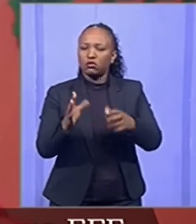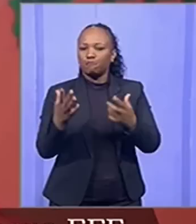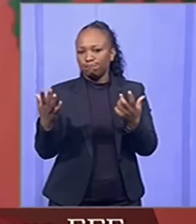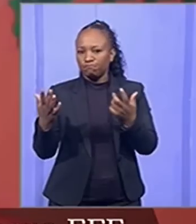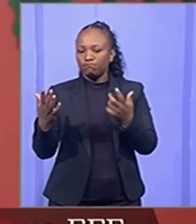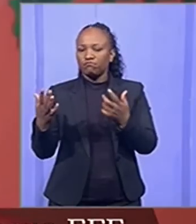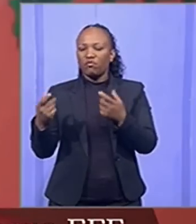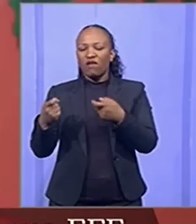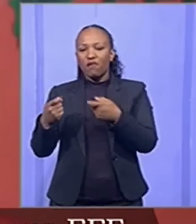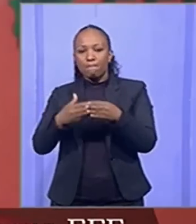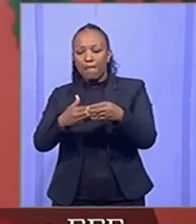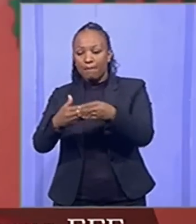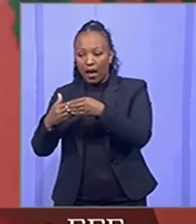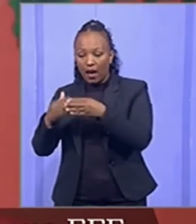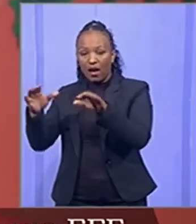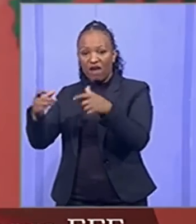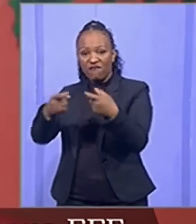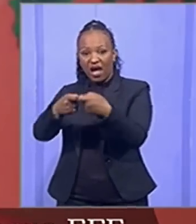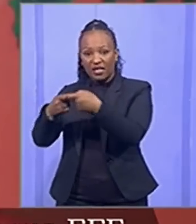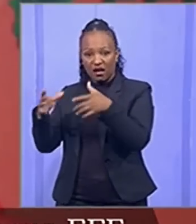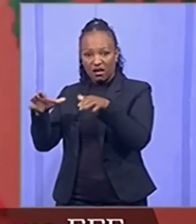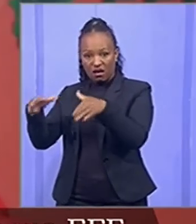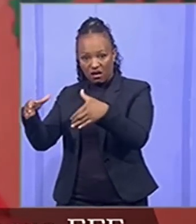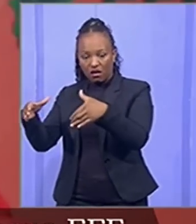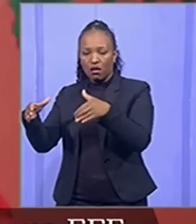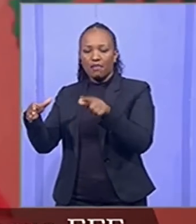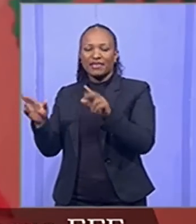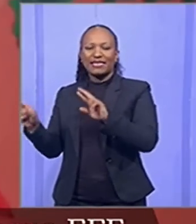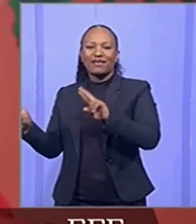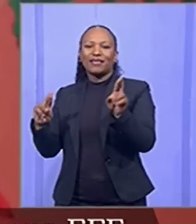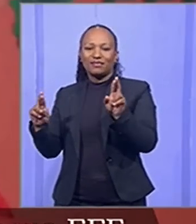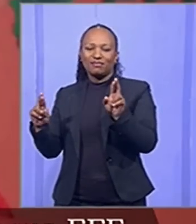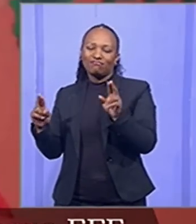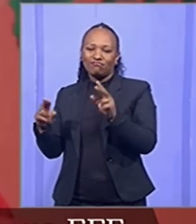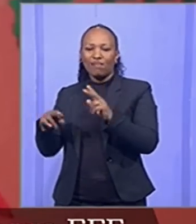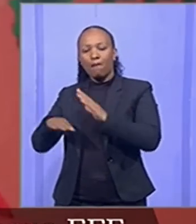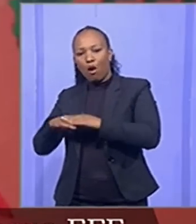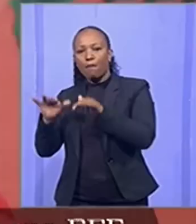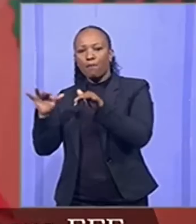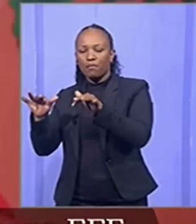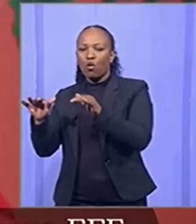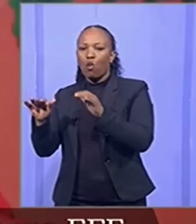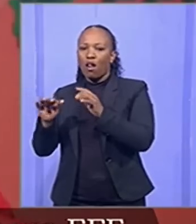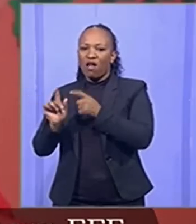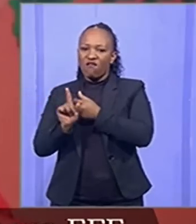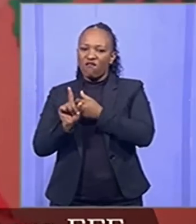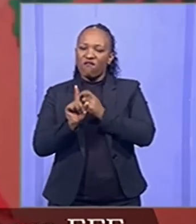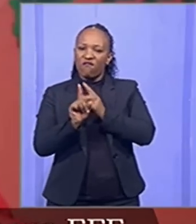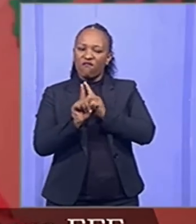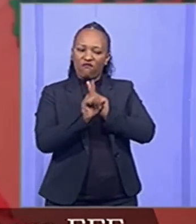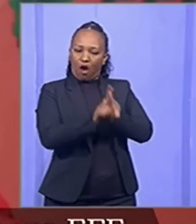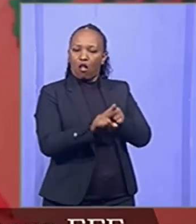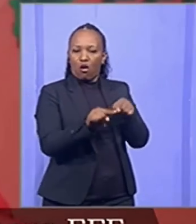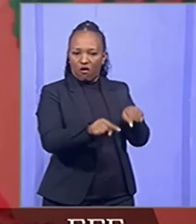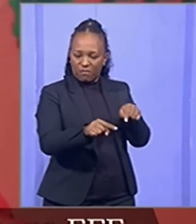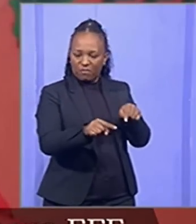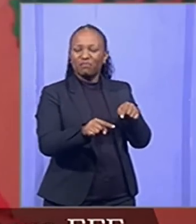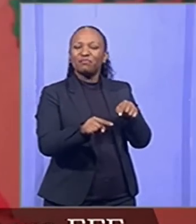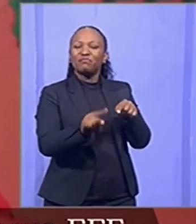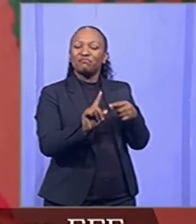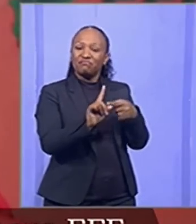fighters on the ground should be prepared for more people to follow. And this